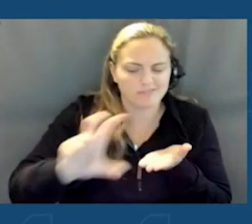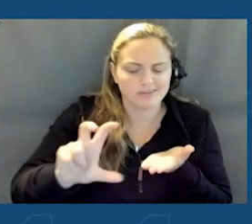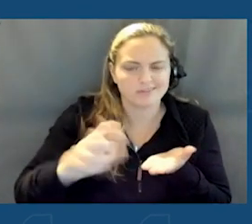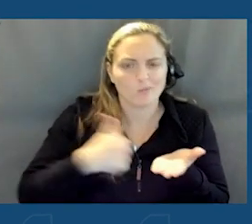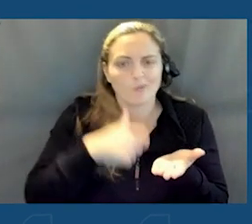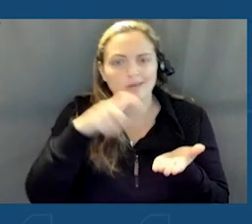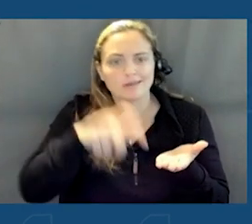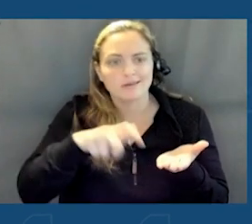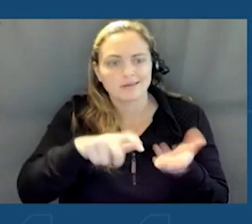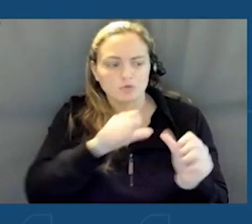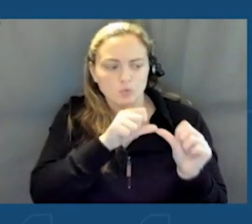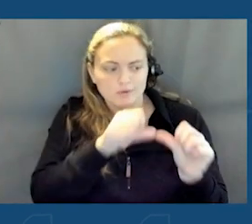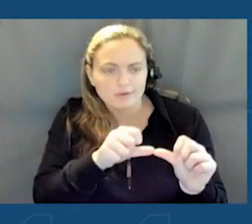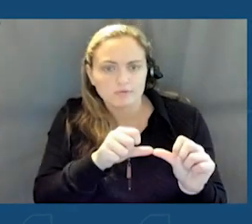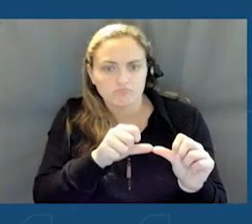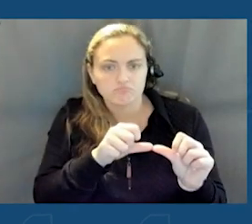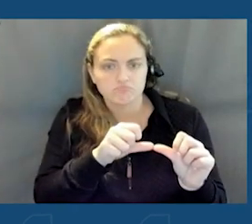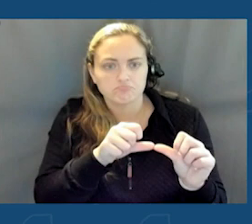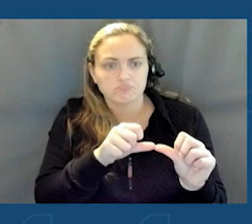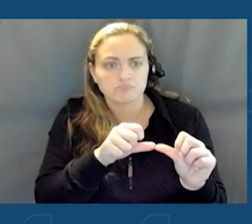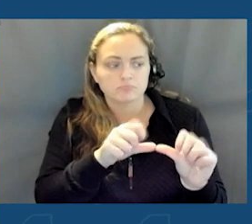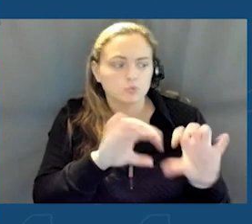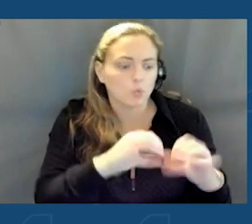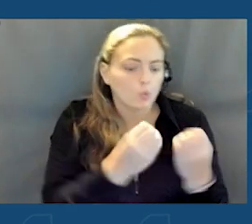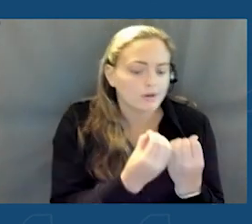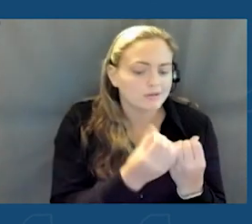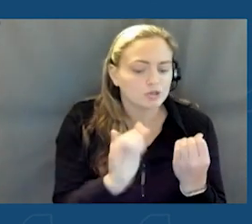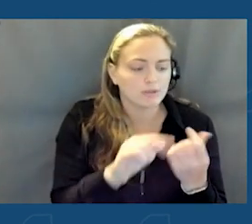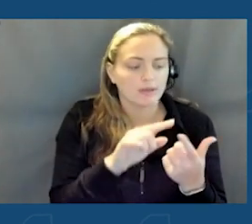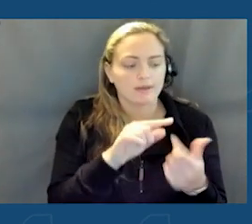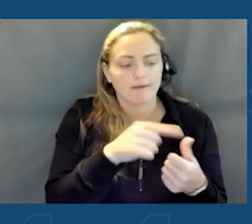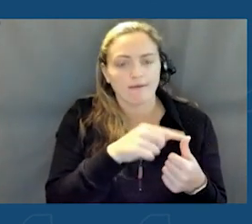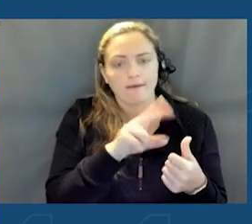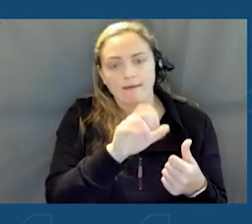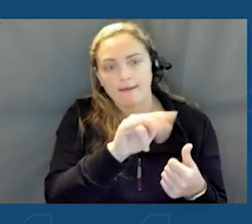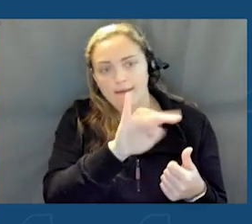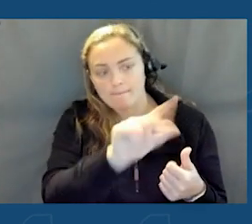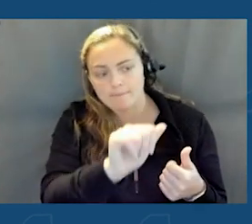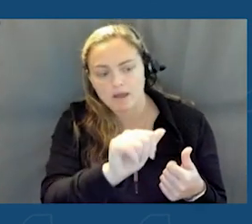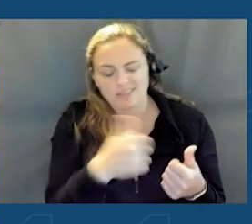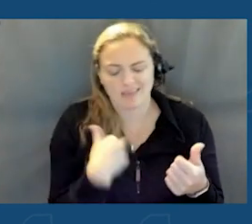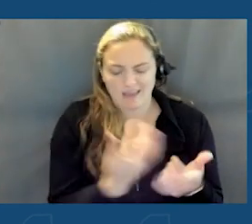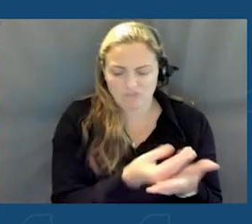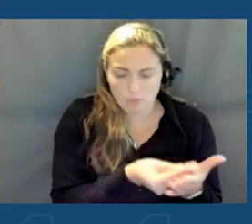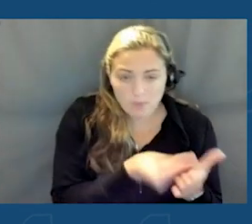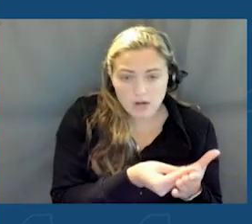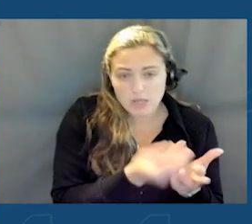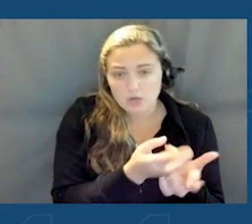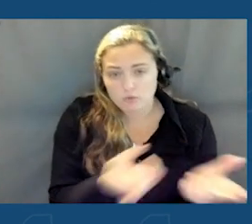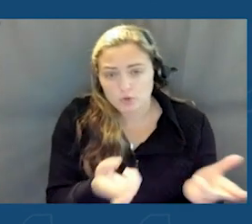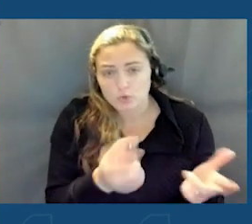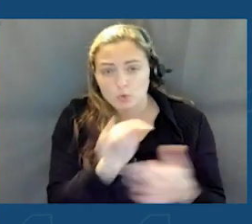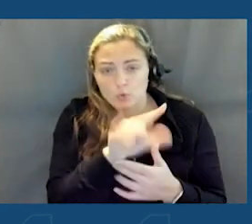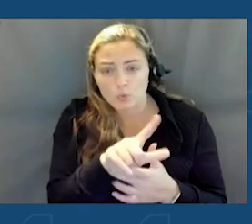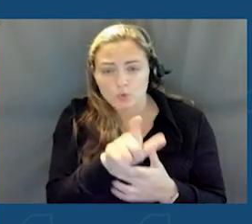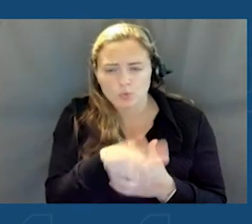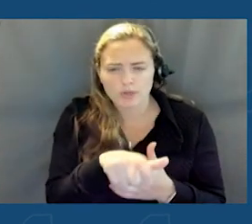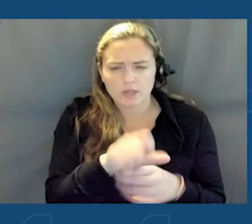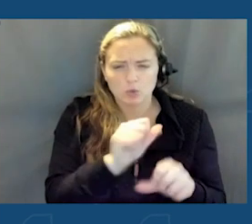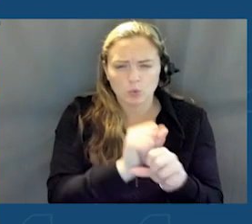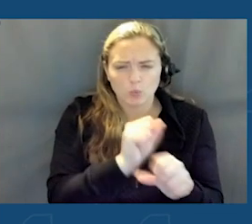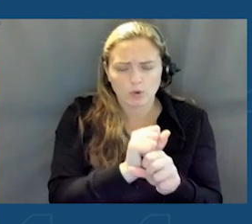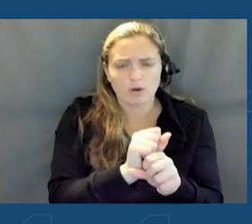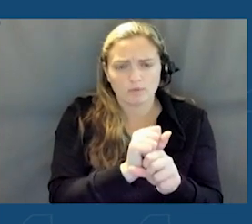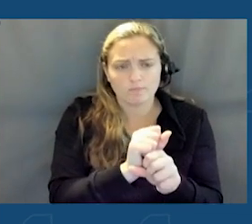need to continue so that organizations like CAMBA have the resources and tools we need to work within our